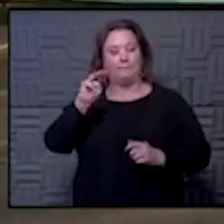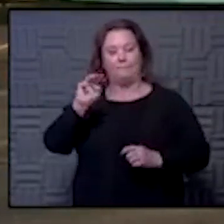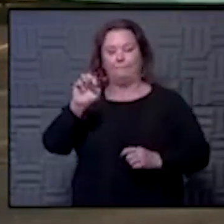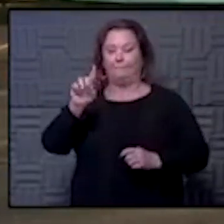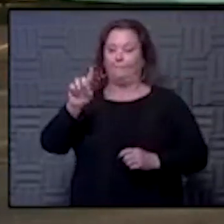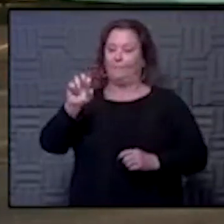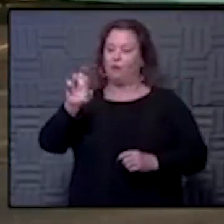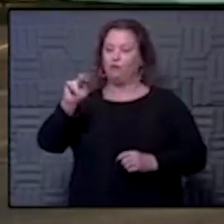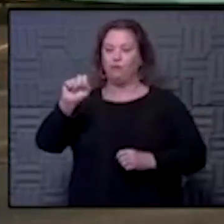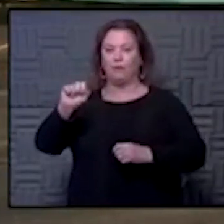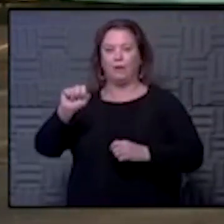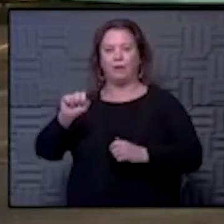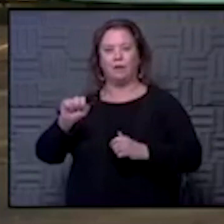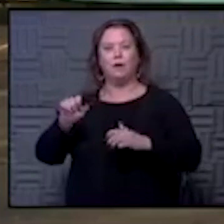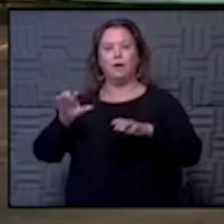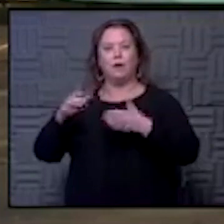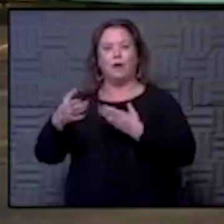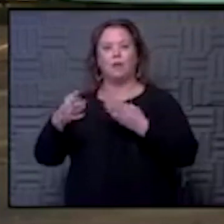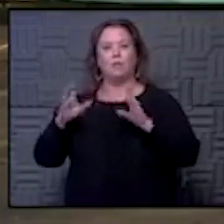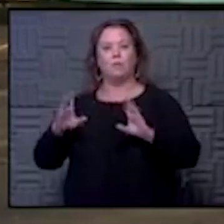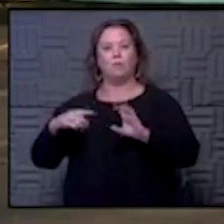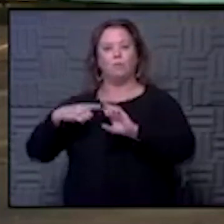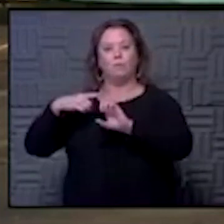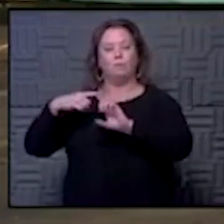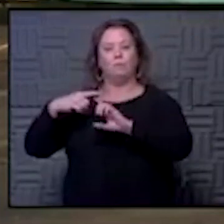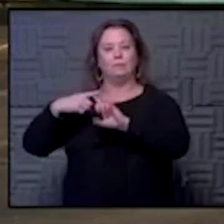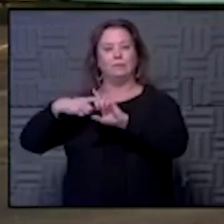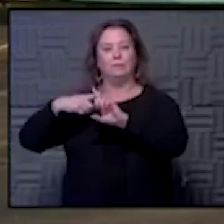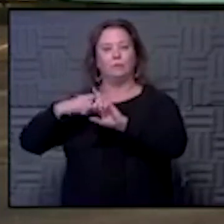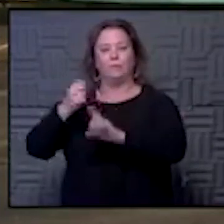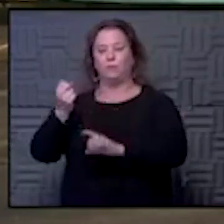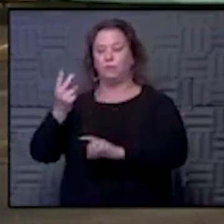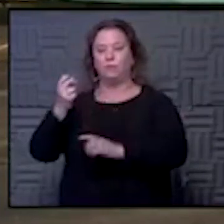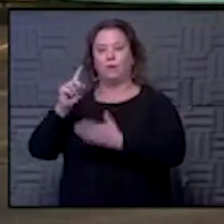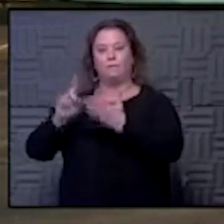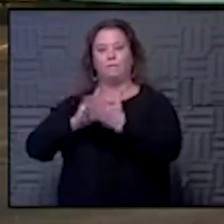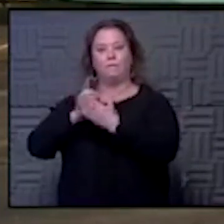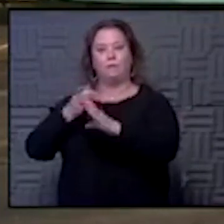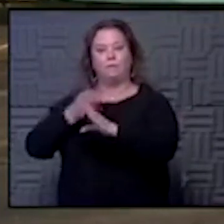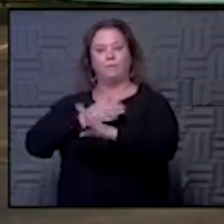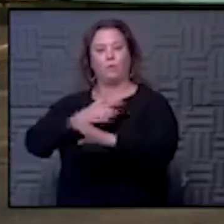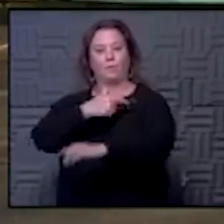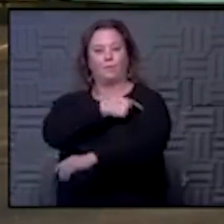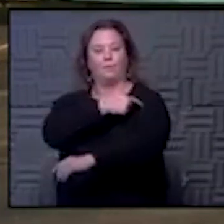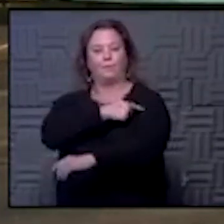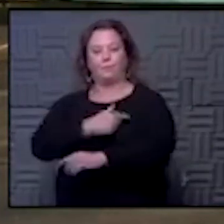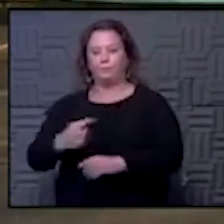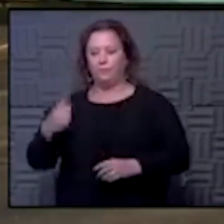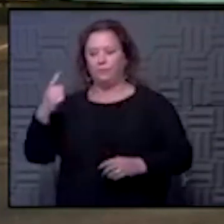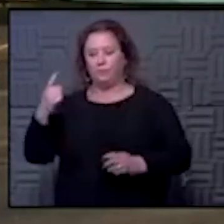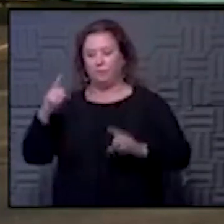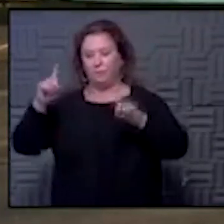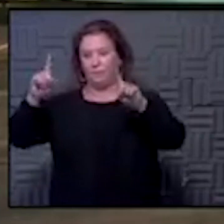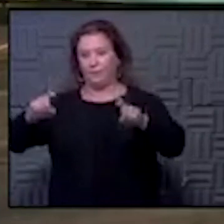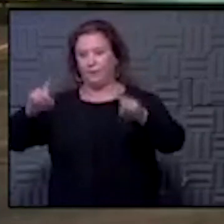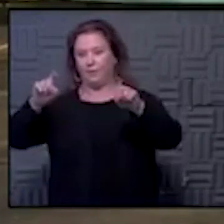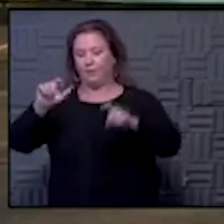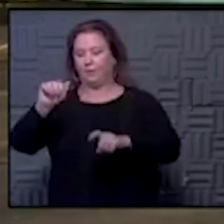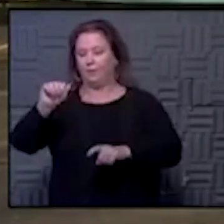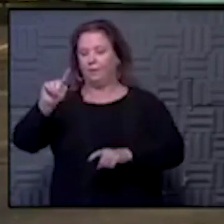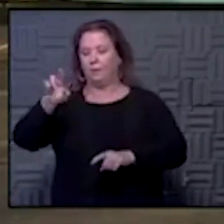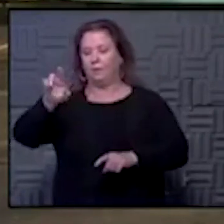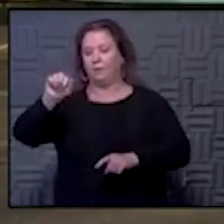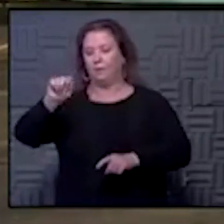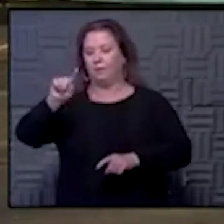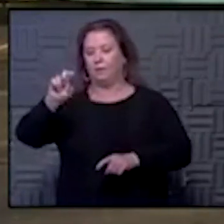keep it at room temperature for 12 hours, for example, before you have to administer it. The one that we are currently testing with AstraZeneca, we